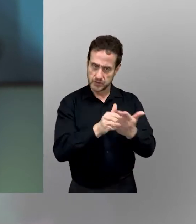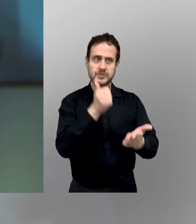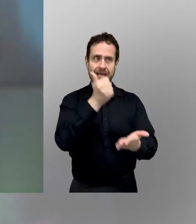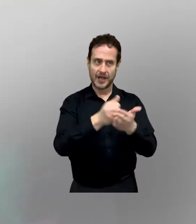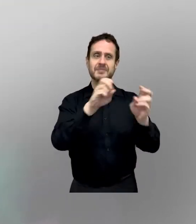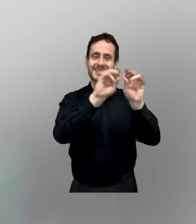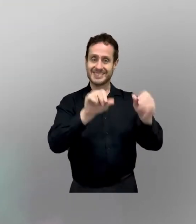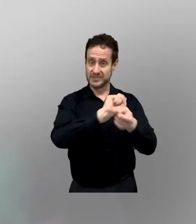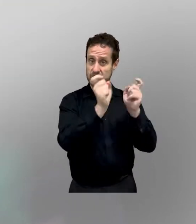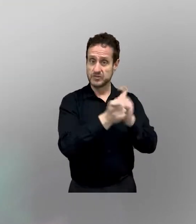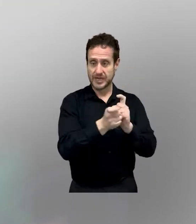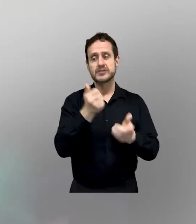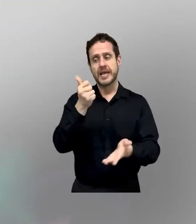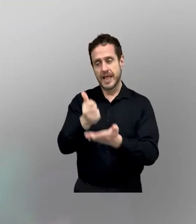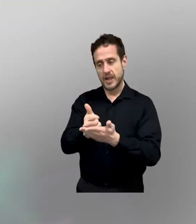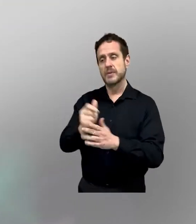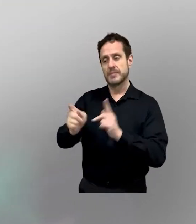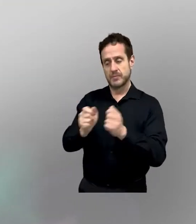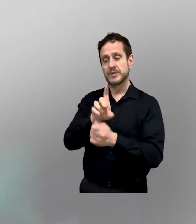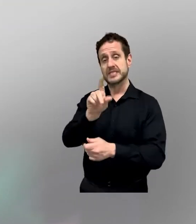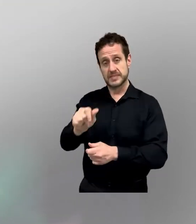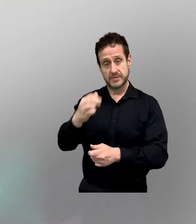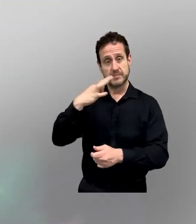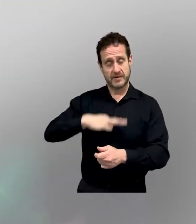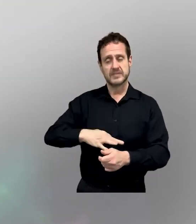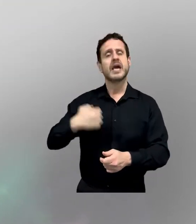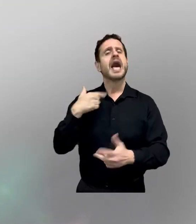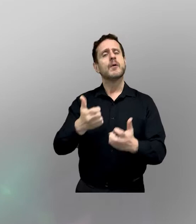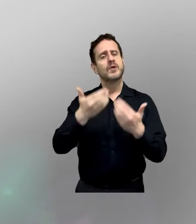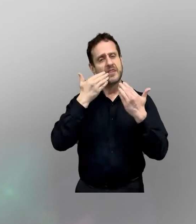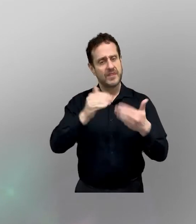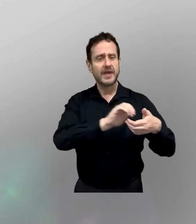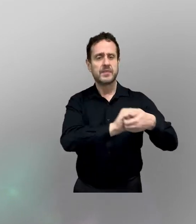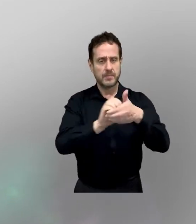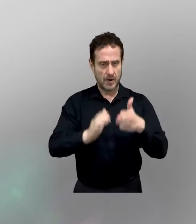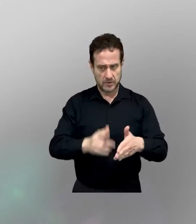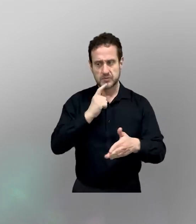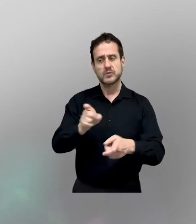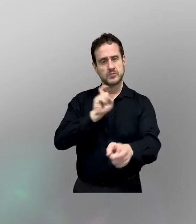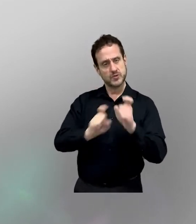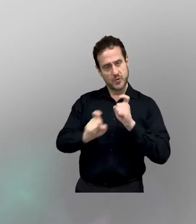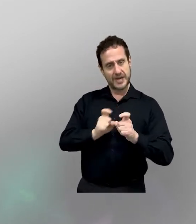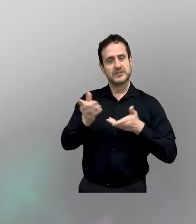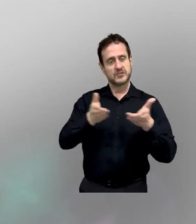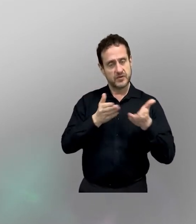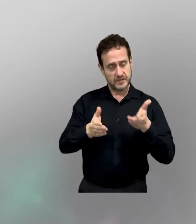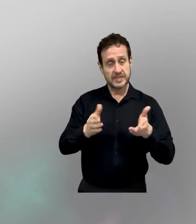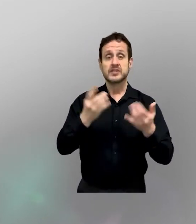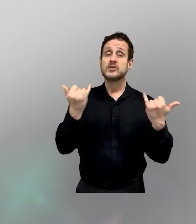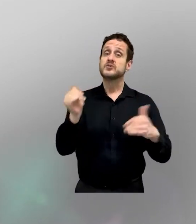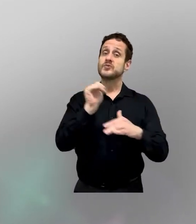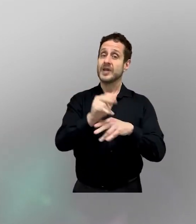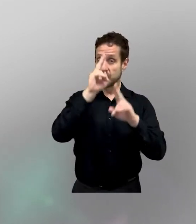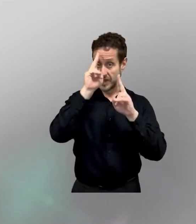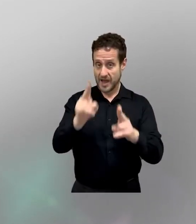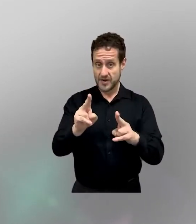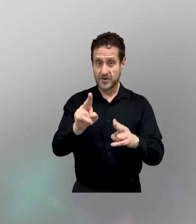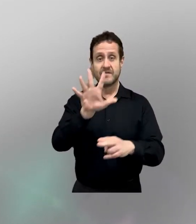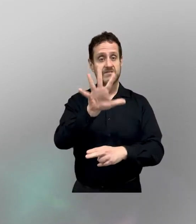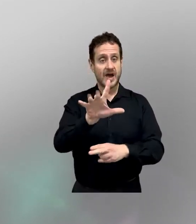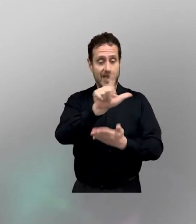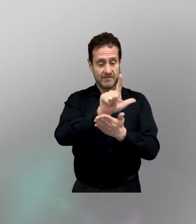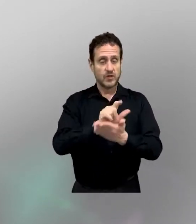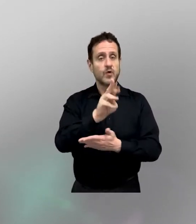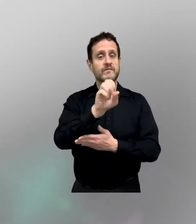litigation. I want to thank our supporters and our pro bono partners. Tonight, we are honoring the 5 law firms that